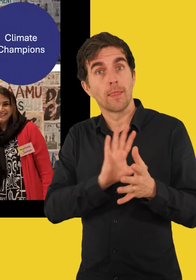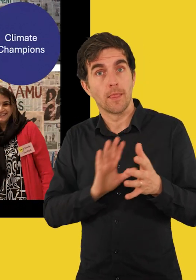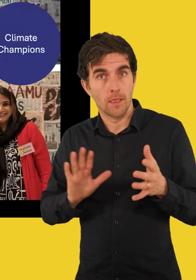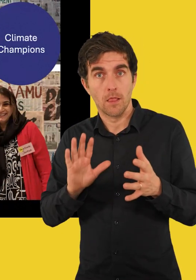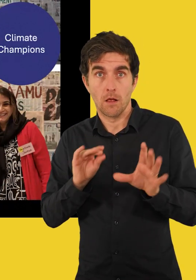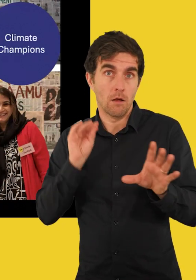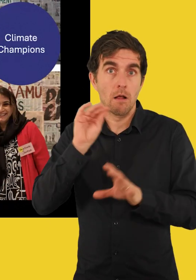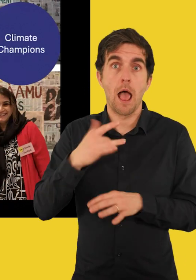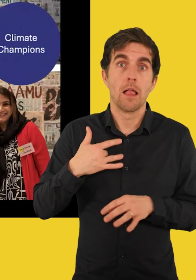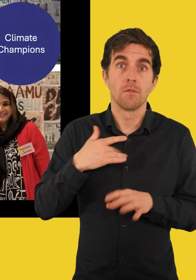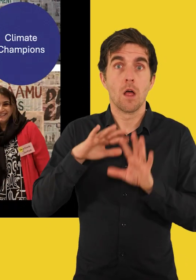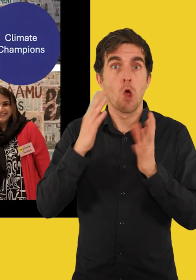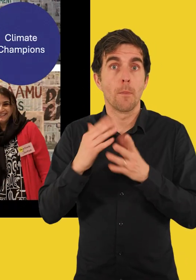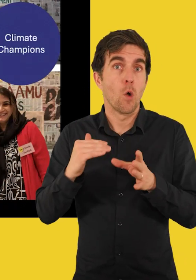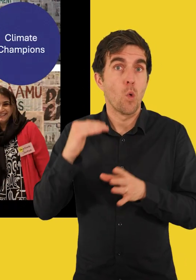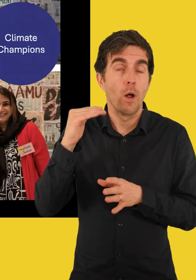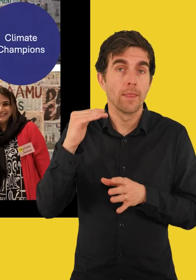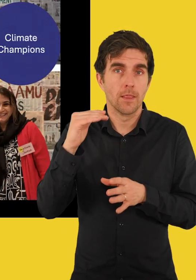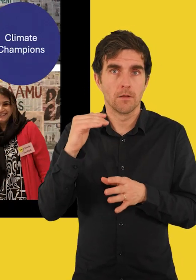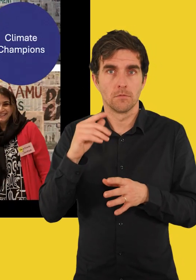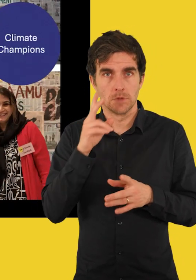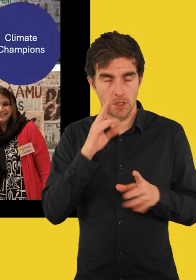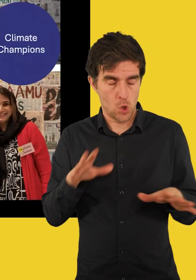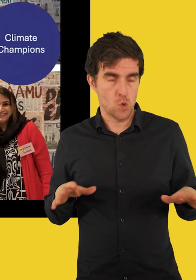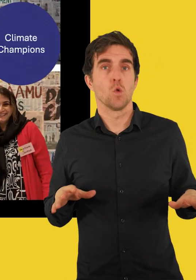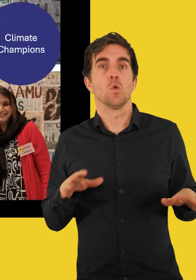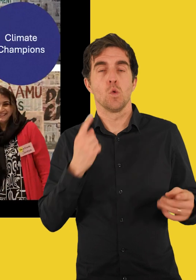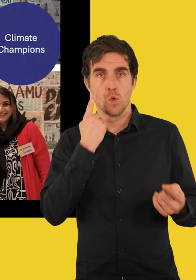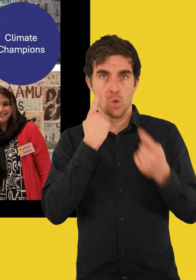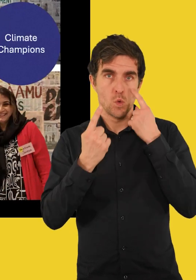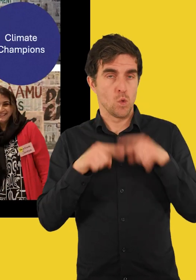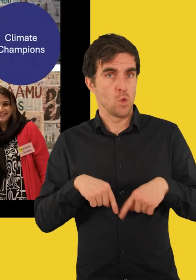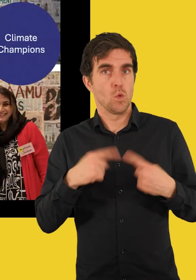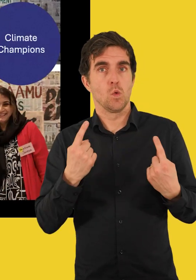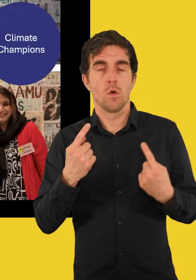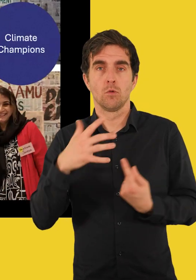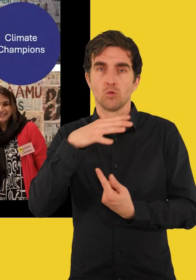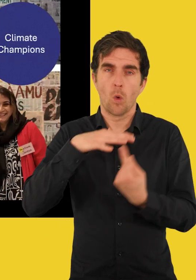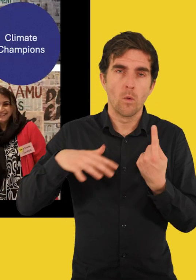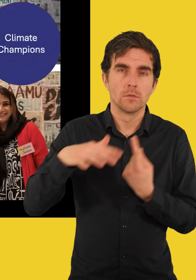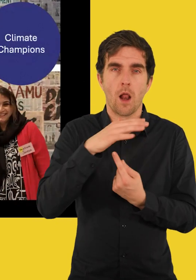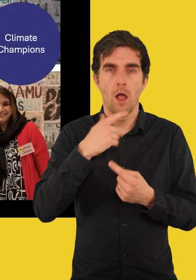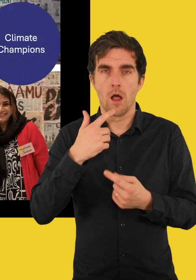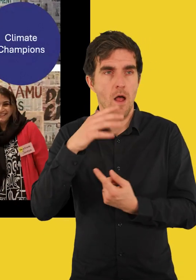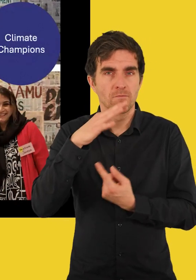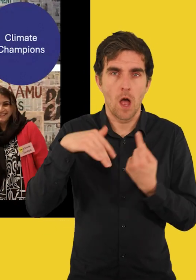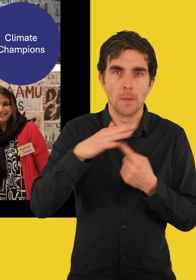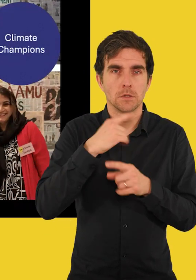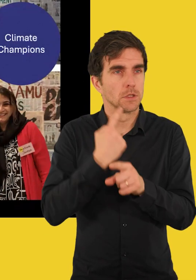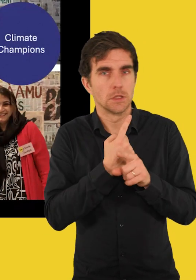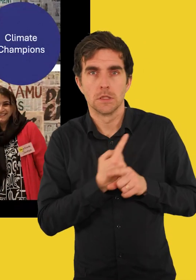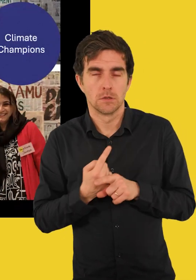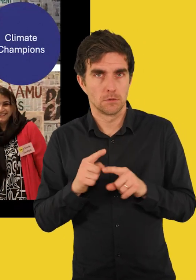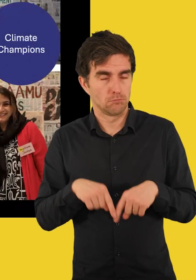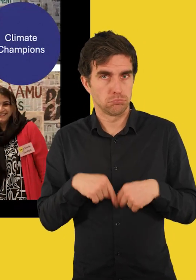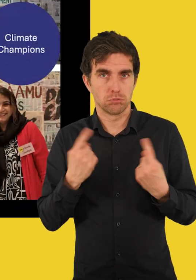south and living in the global north. It reinstated the stark truth of how intertwined the social and environmental issues